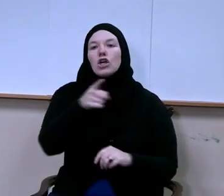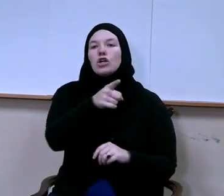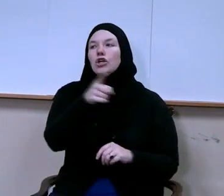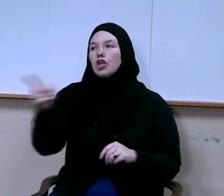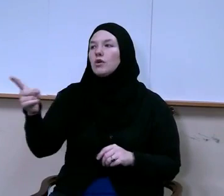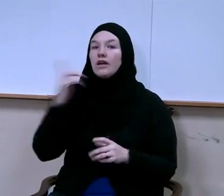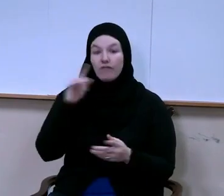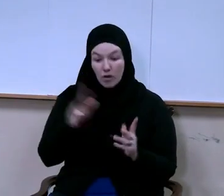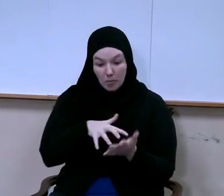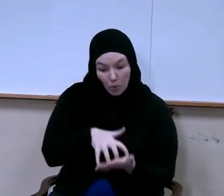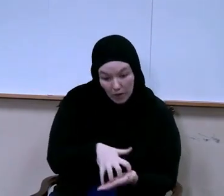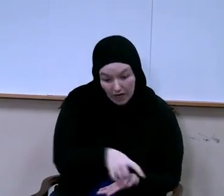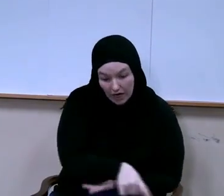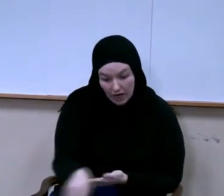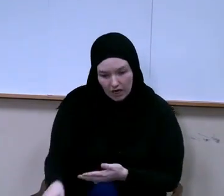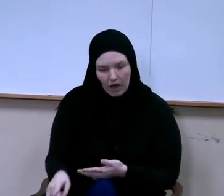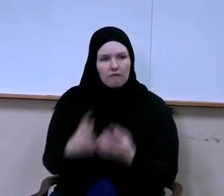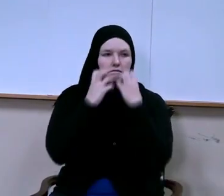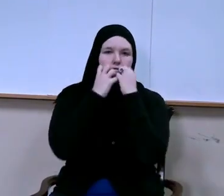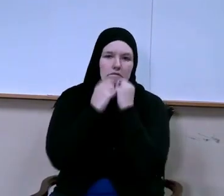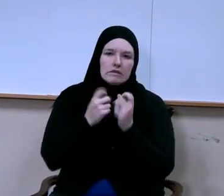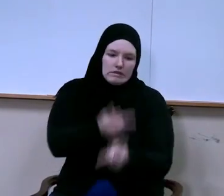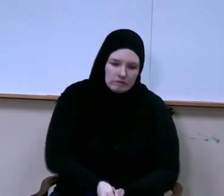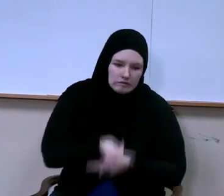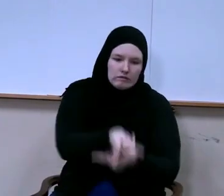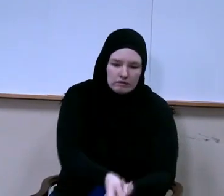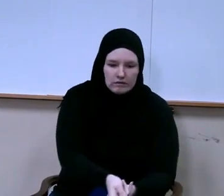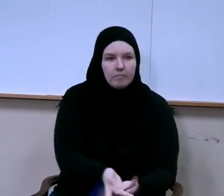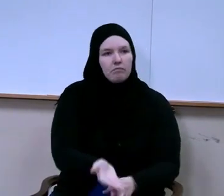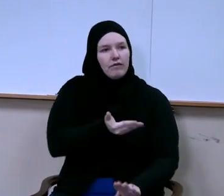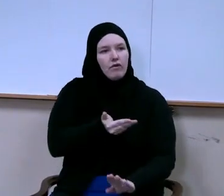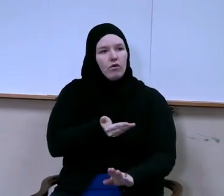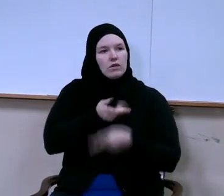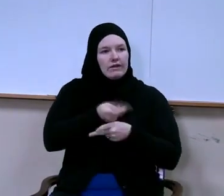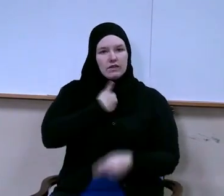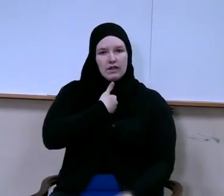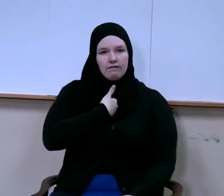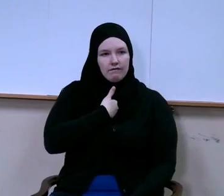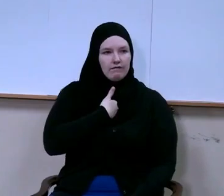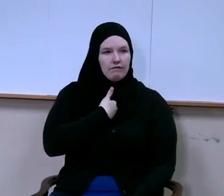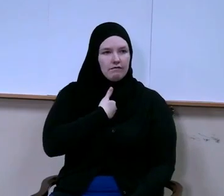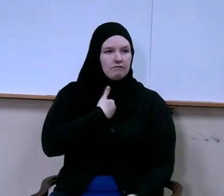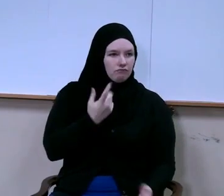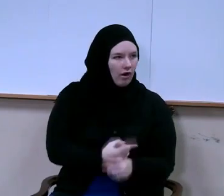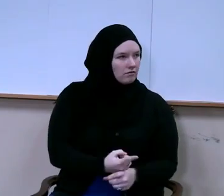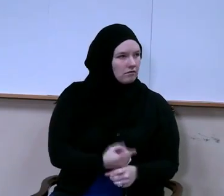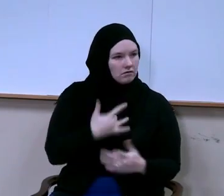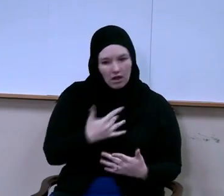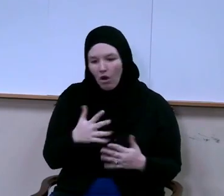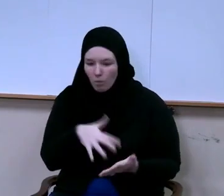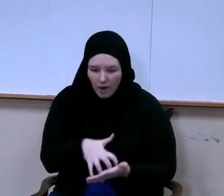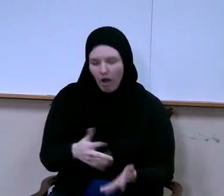them more care than yourself and before you give yourself. That becomes exercising